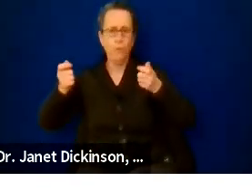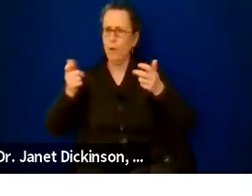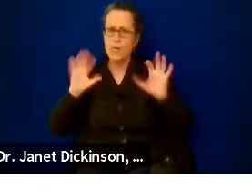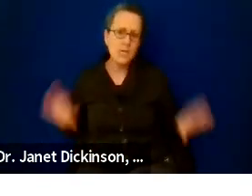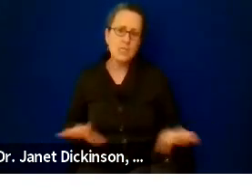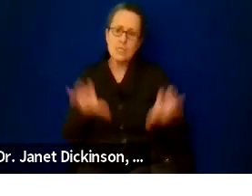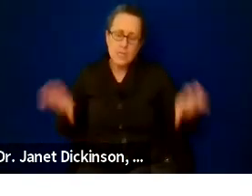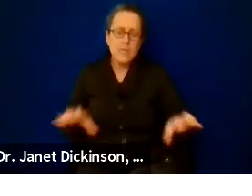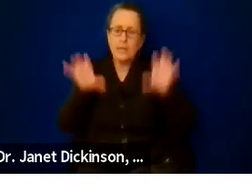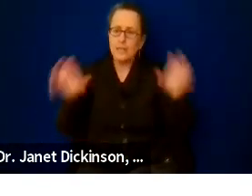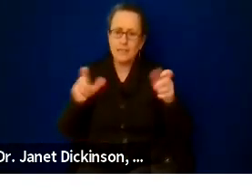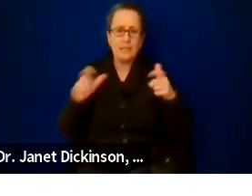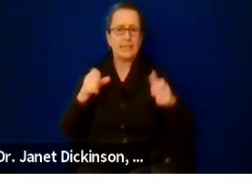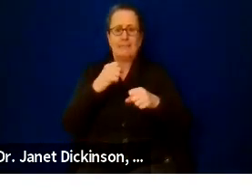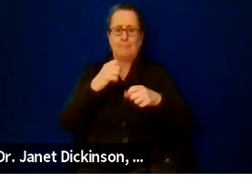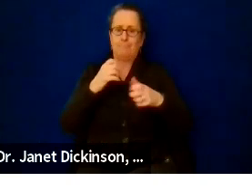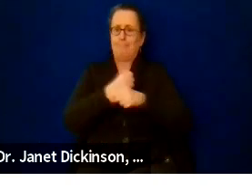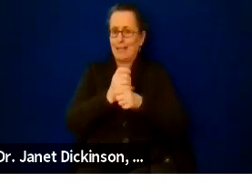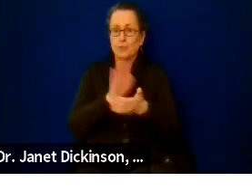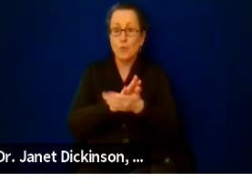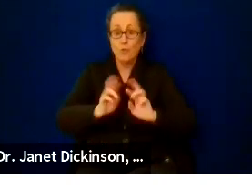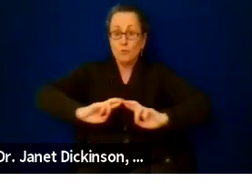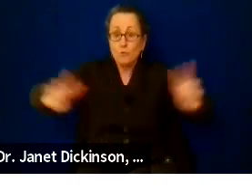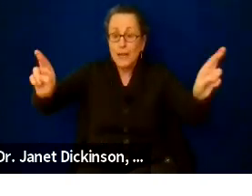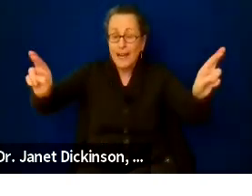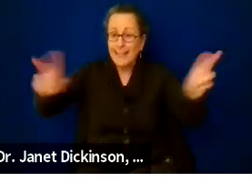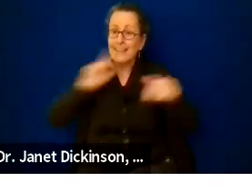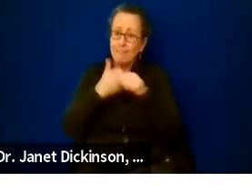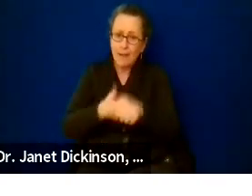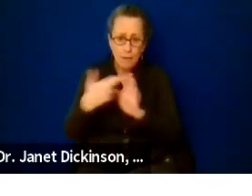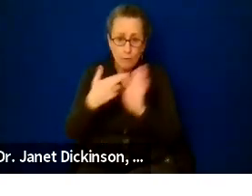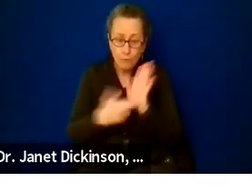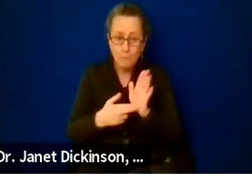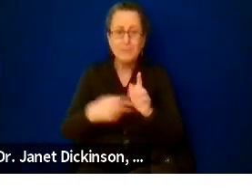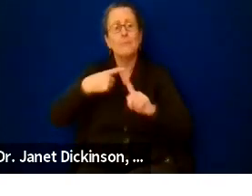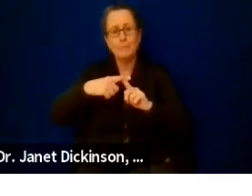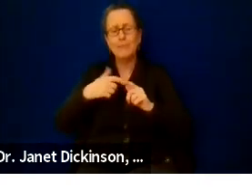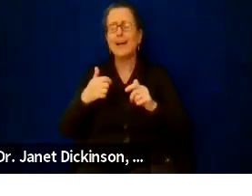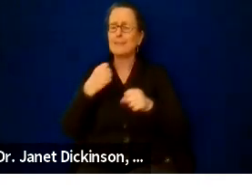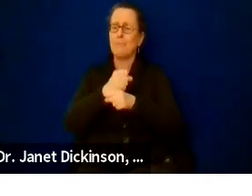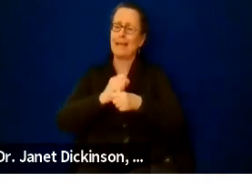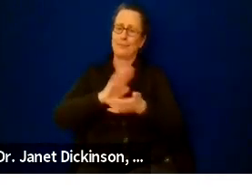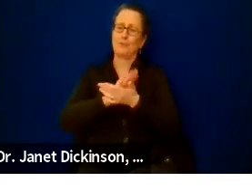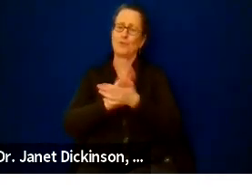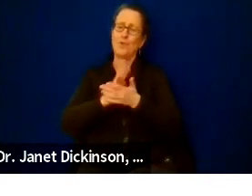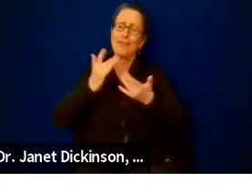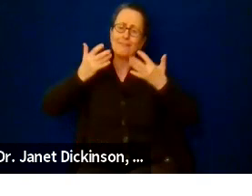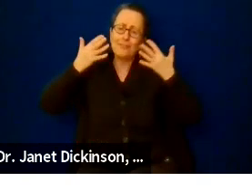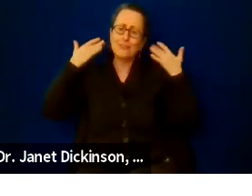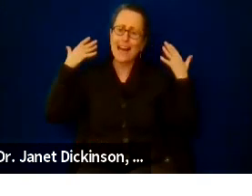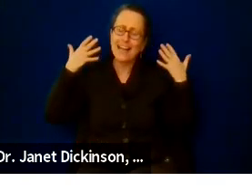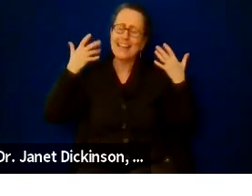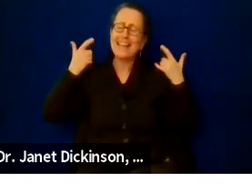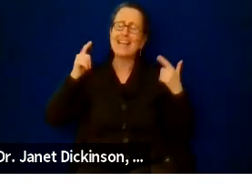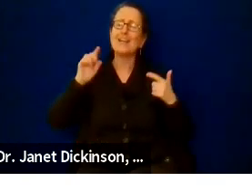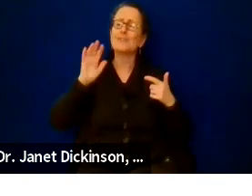with regulations, but we're also doing some things to make sure that our students feel welcome in our buildings. I've been